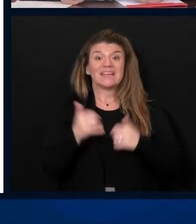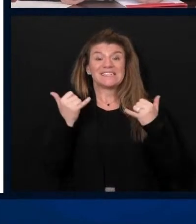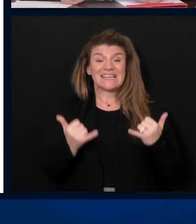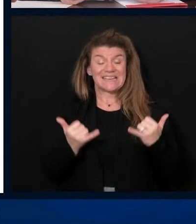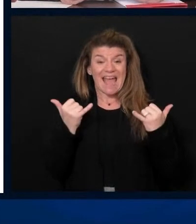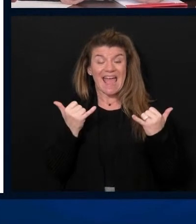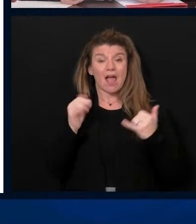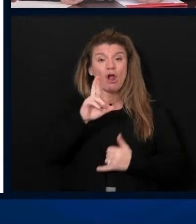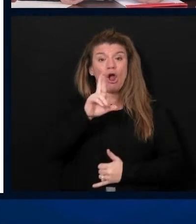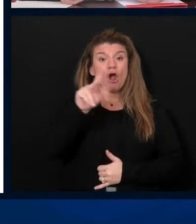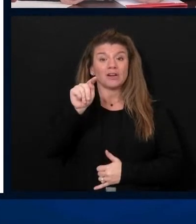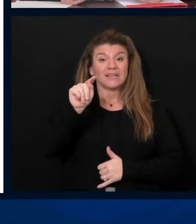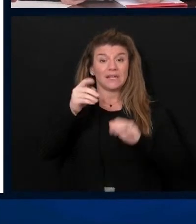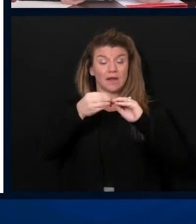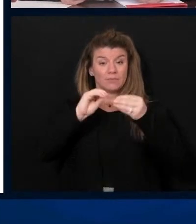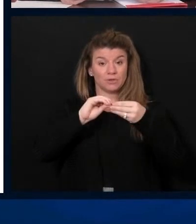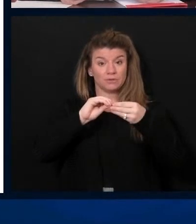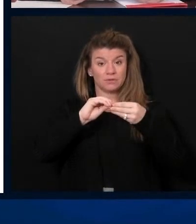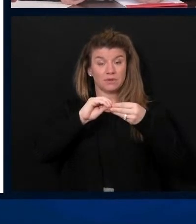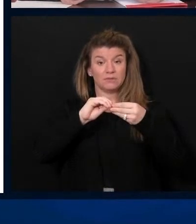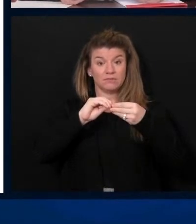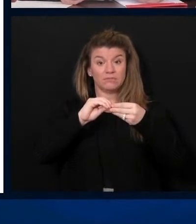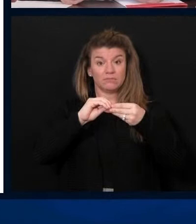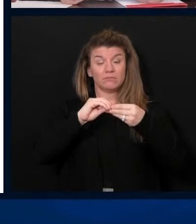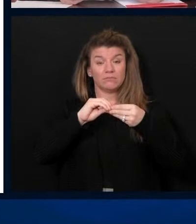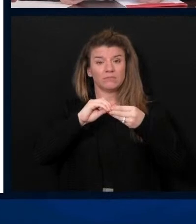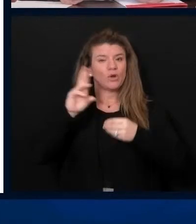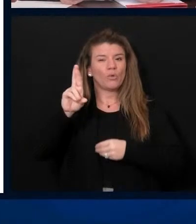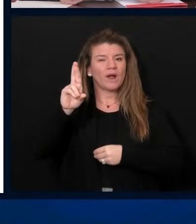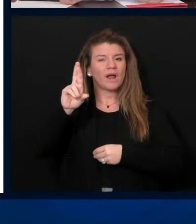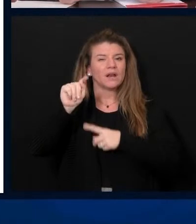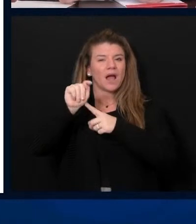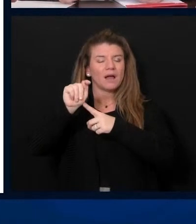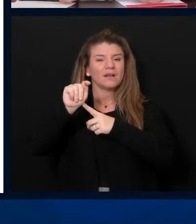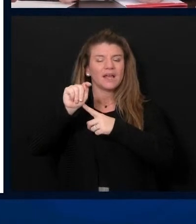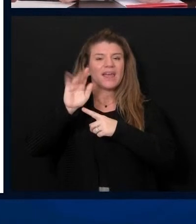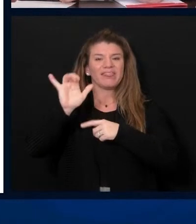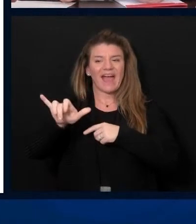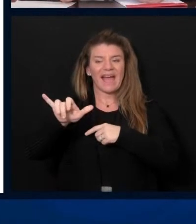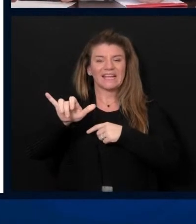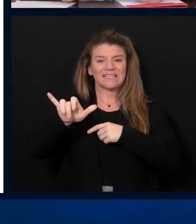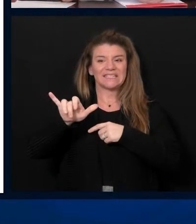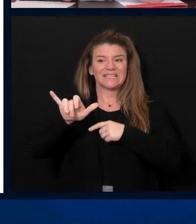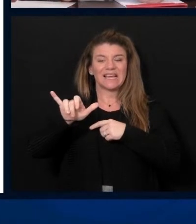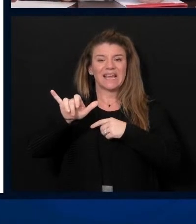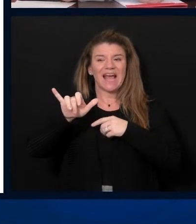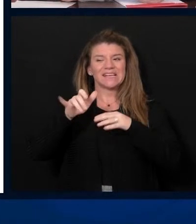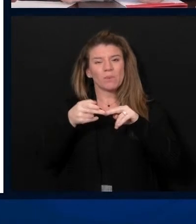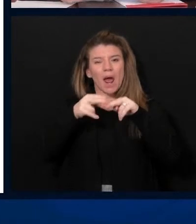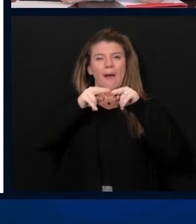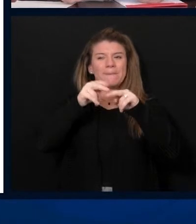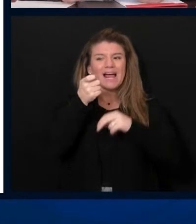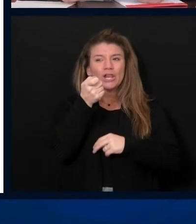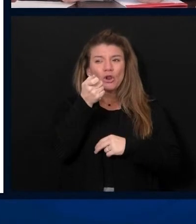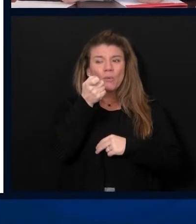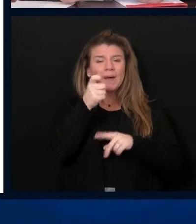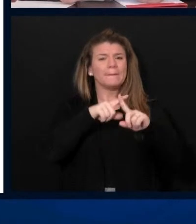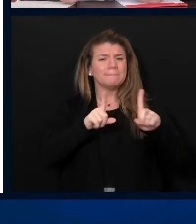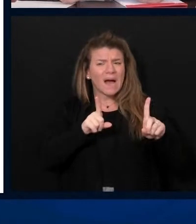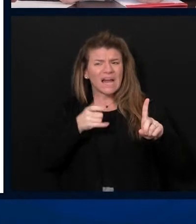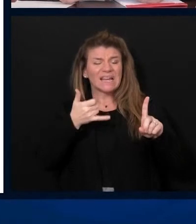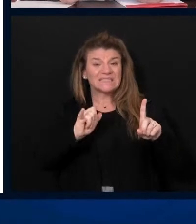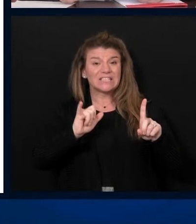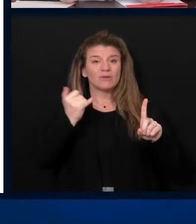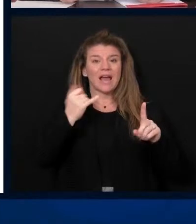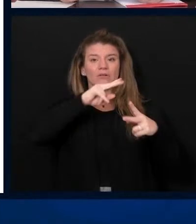Today, our RT number or reproduction number has moved up slightly, but it's still the